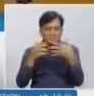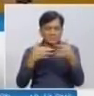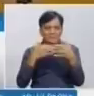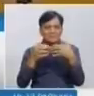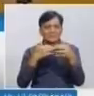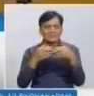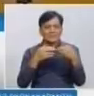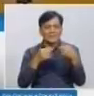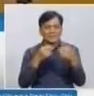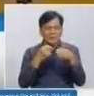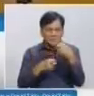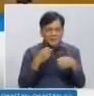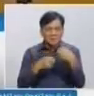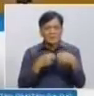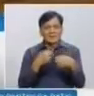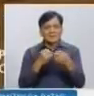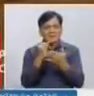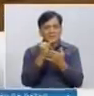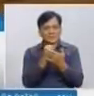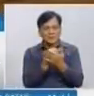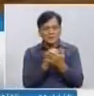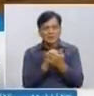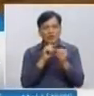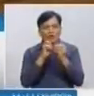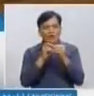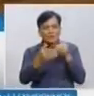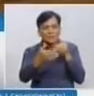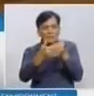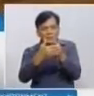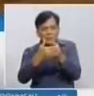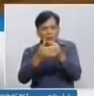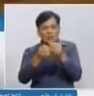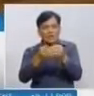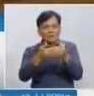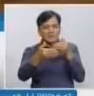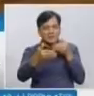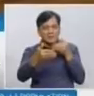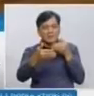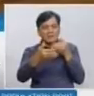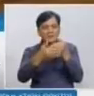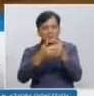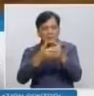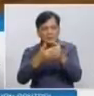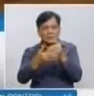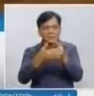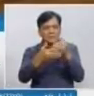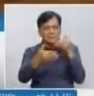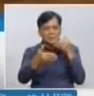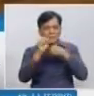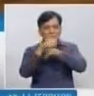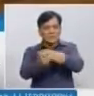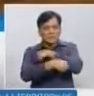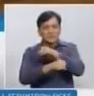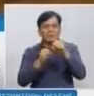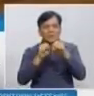political persuasions or proximity to or distance from our shore, so long as